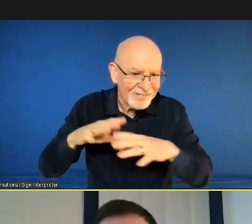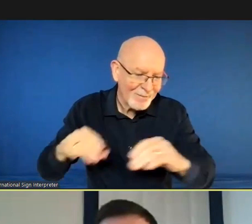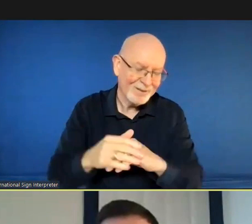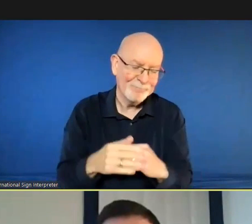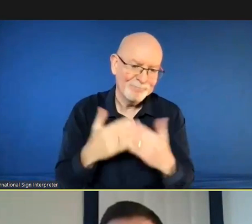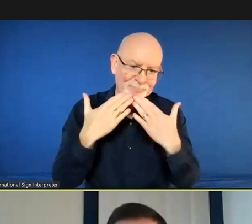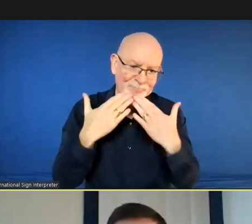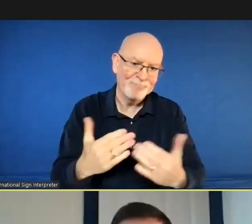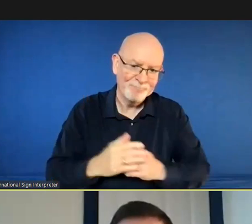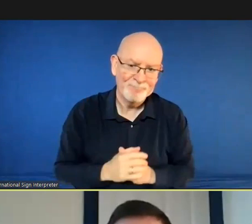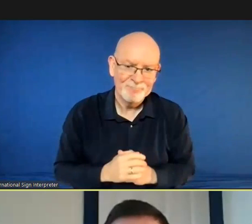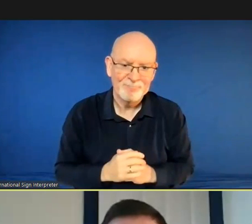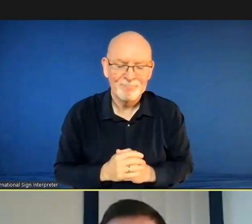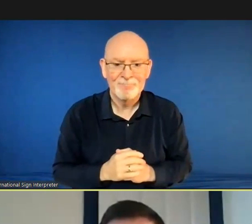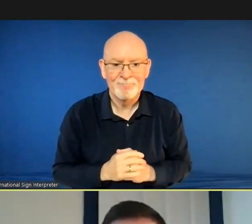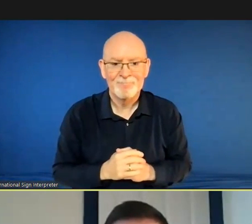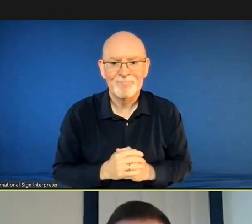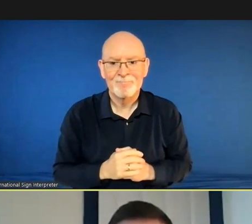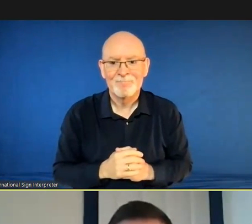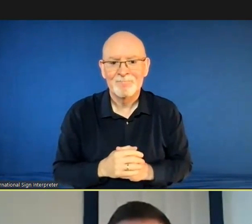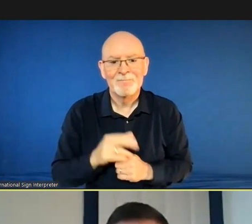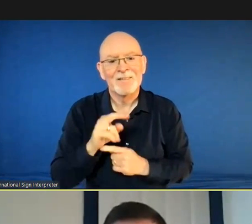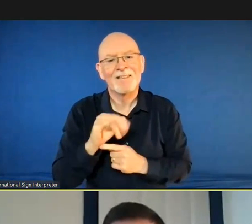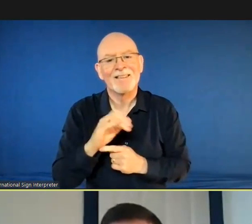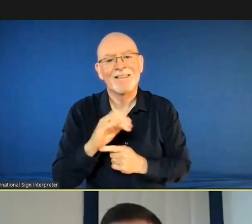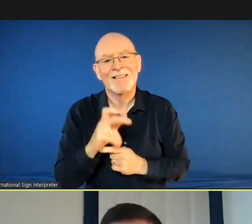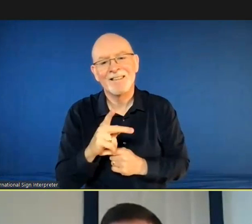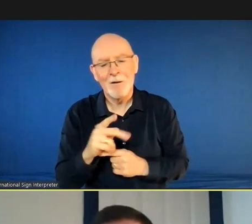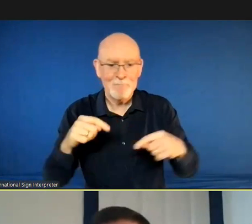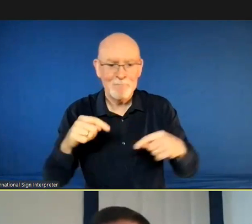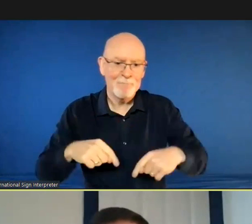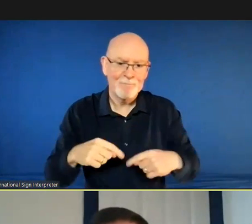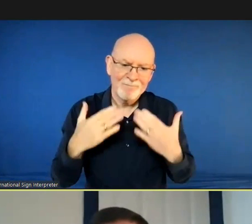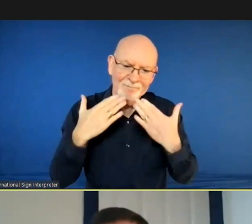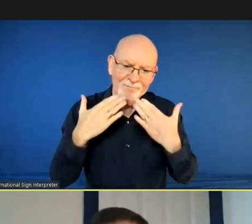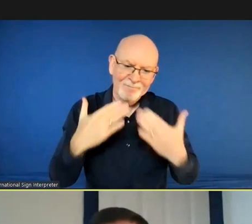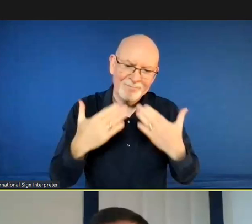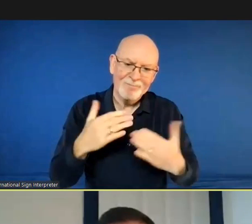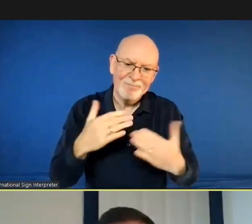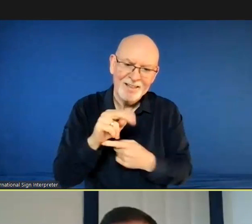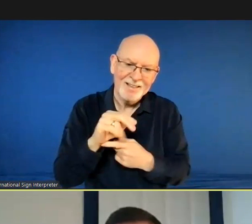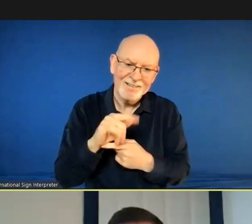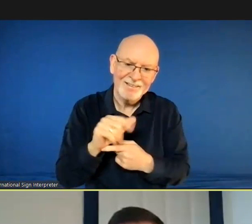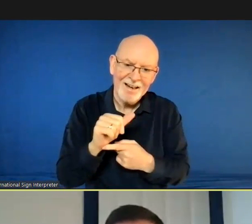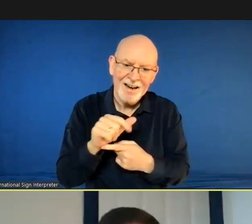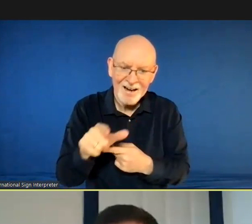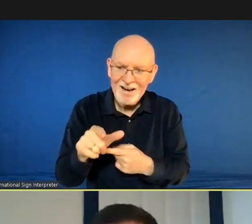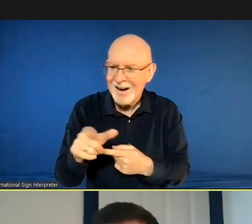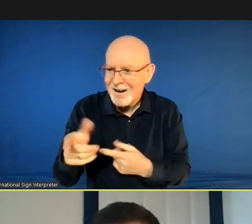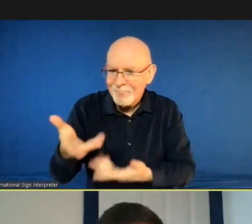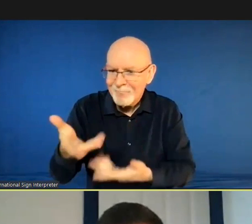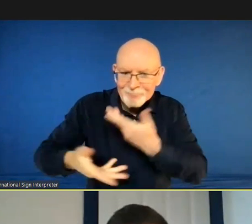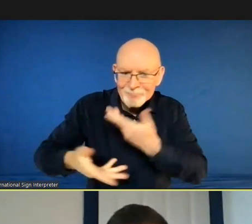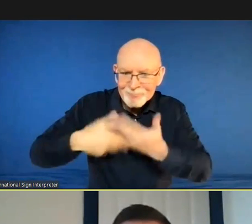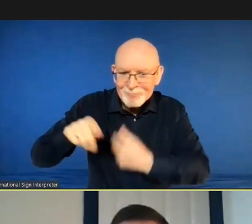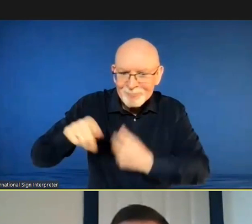Thank you so much to Nita for sharing her experiences of the projects we run in India and in